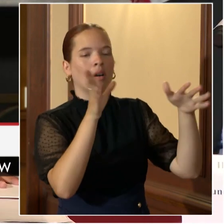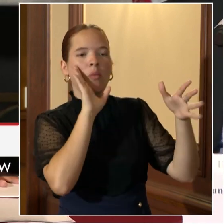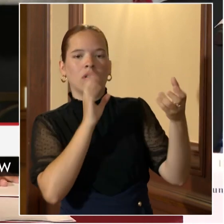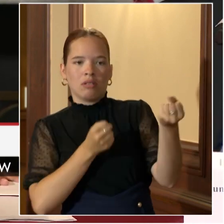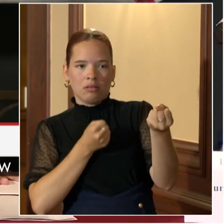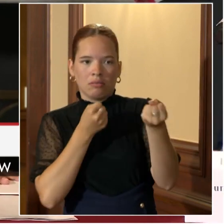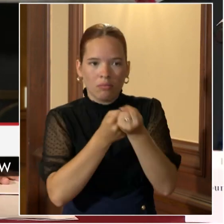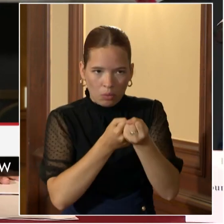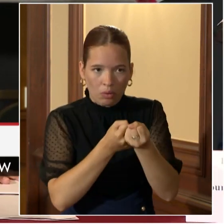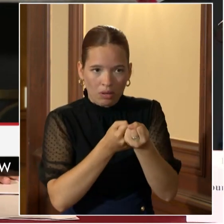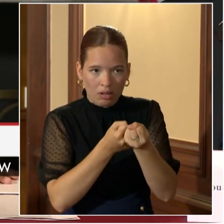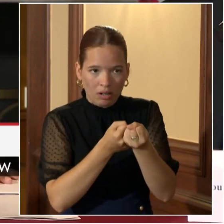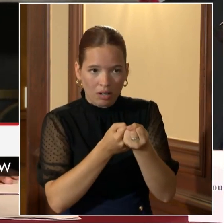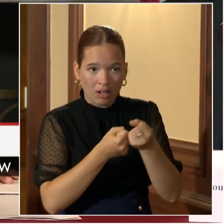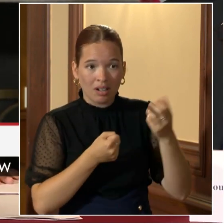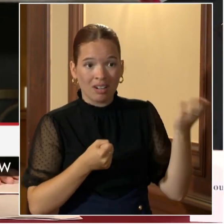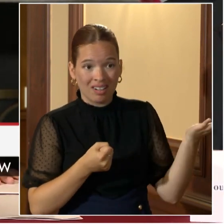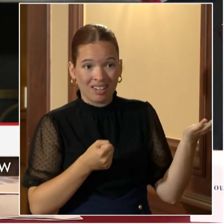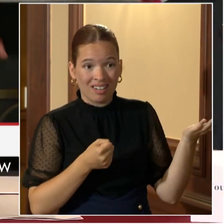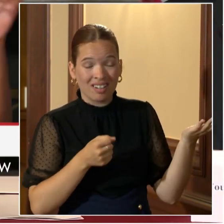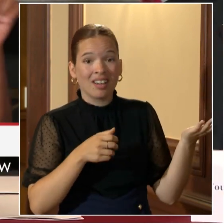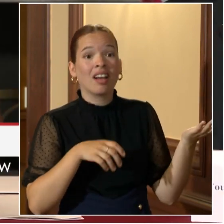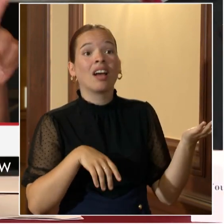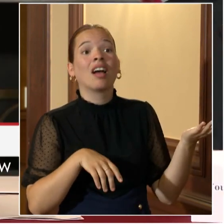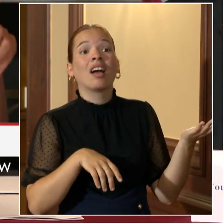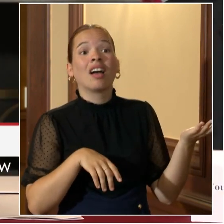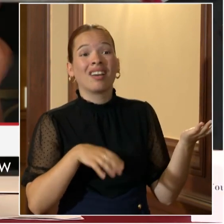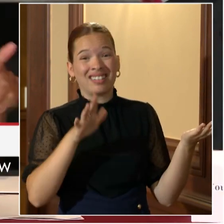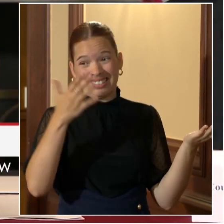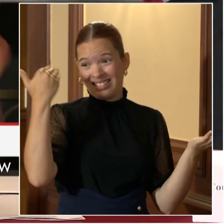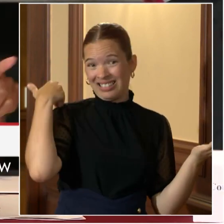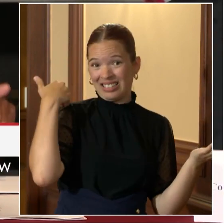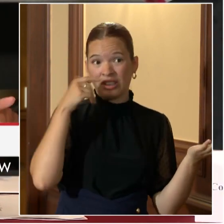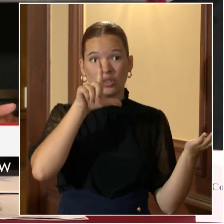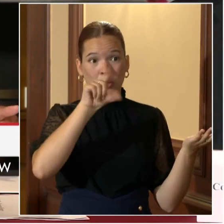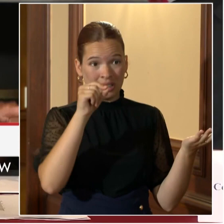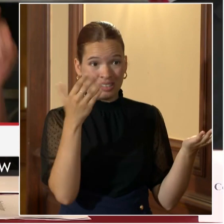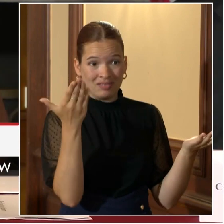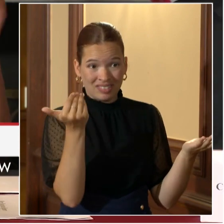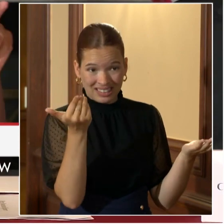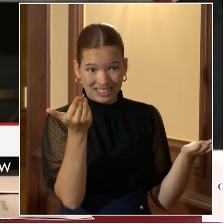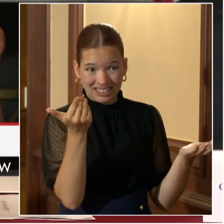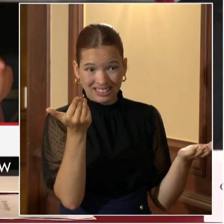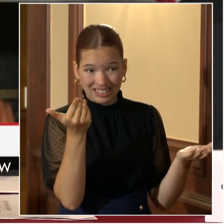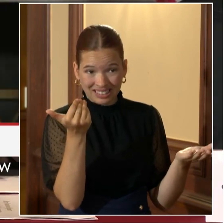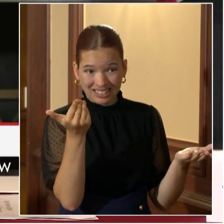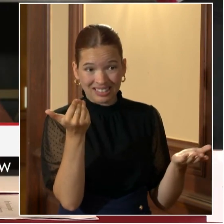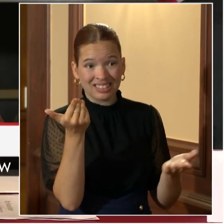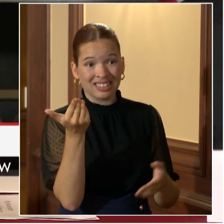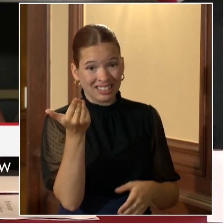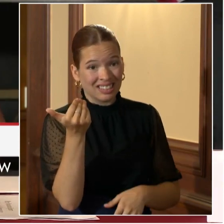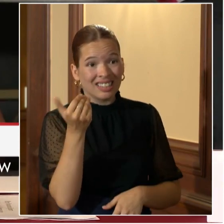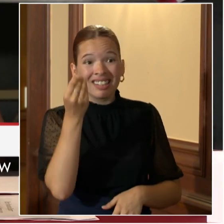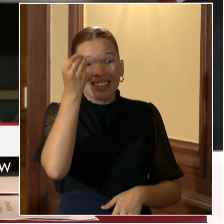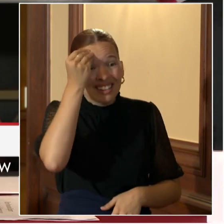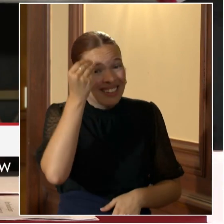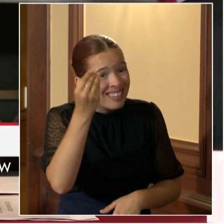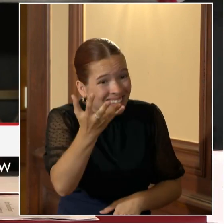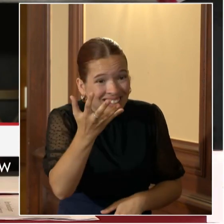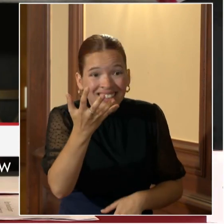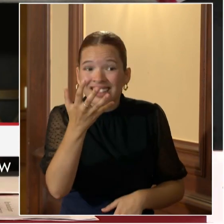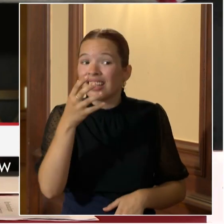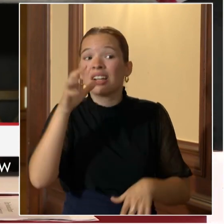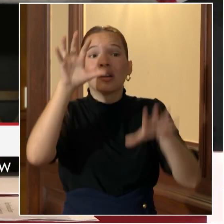We didn't have that. Hillary Clinton was the first one. And now we have a president in the White House